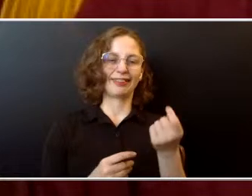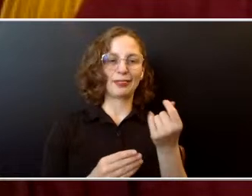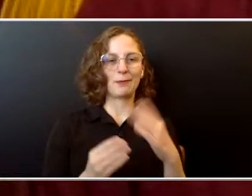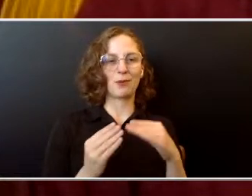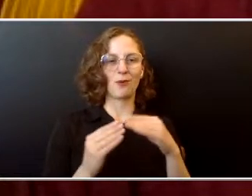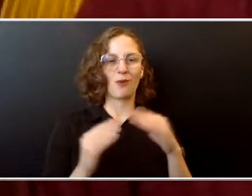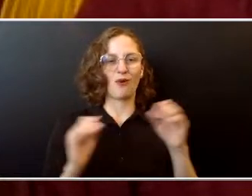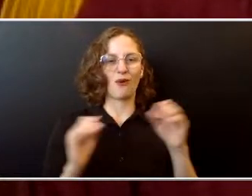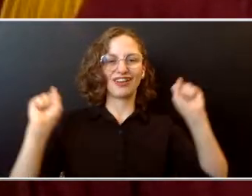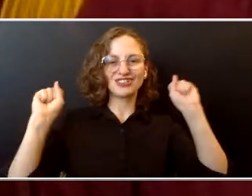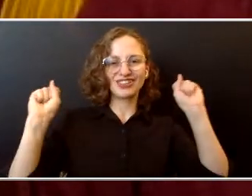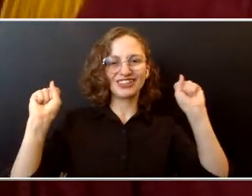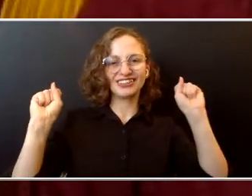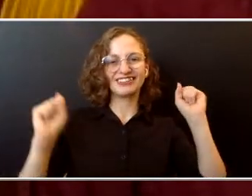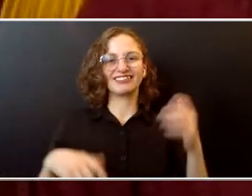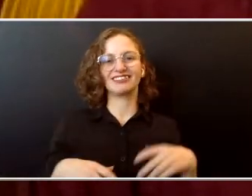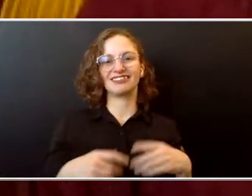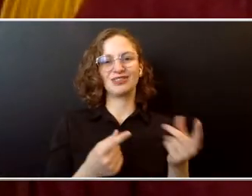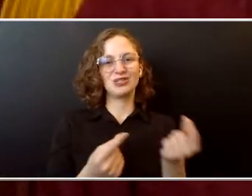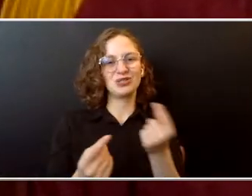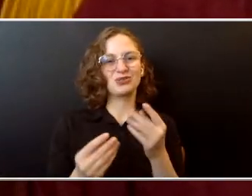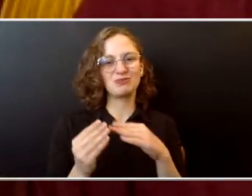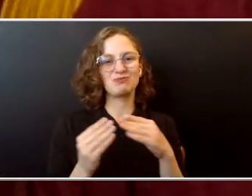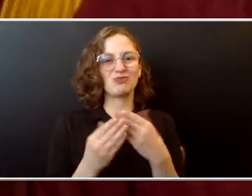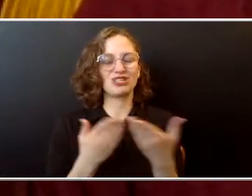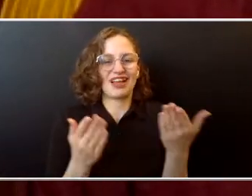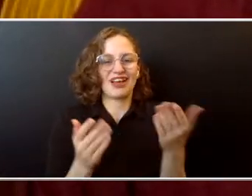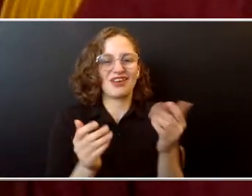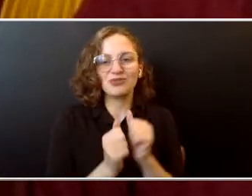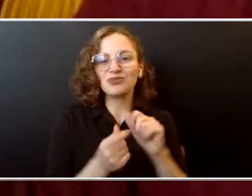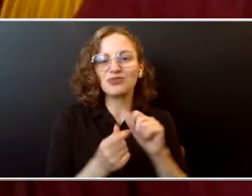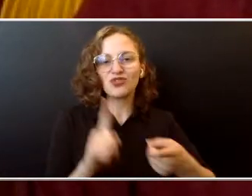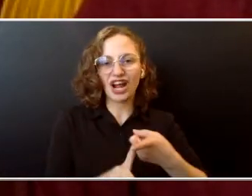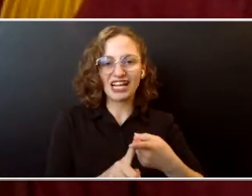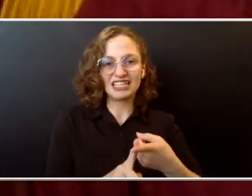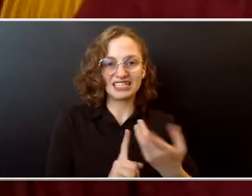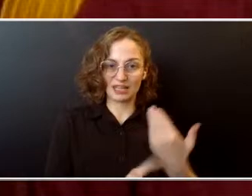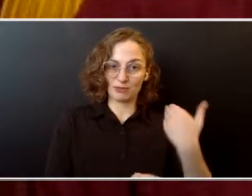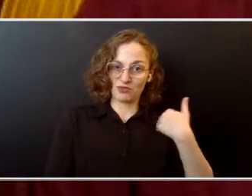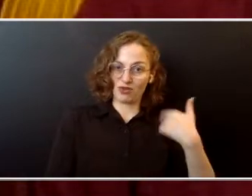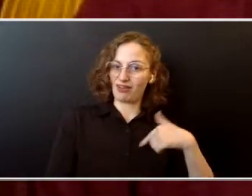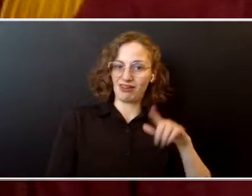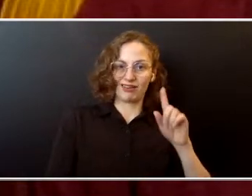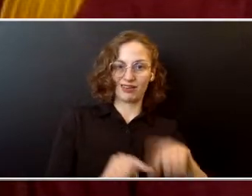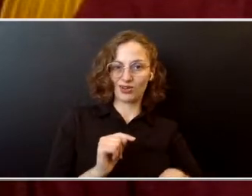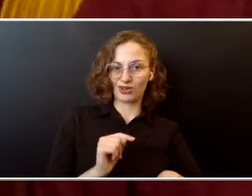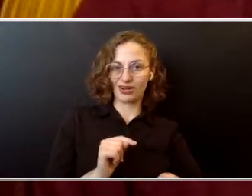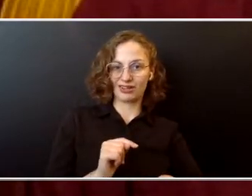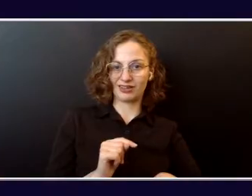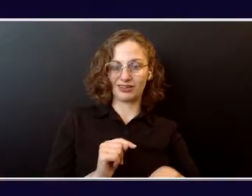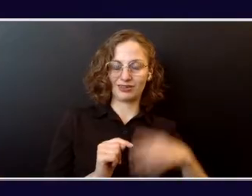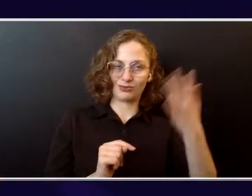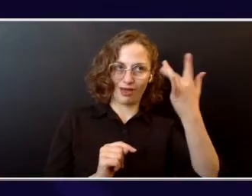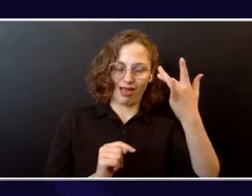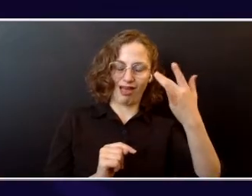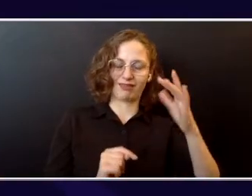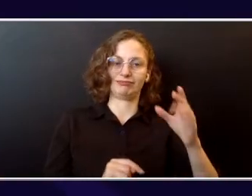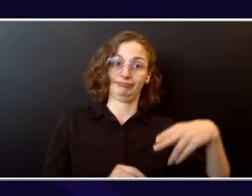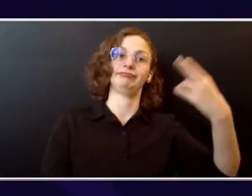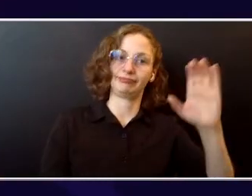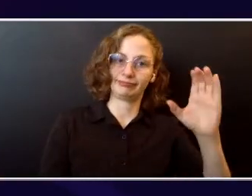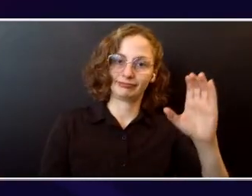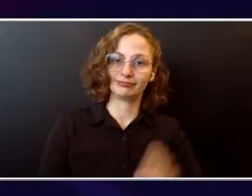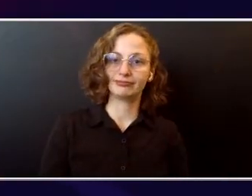and doing more things with my friends that I wasn't able to do when my cholesterol was so. Aubrey, what's your